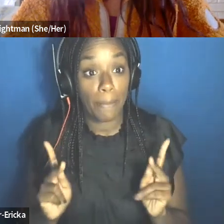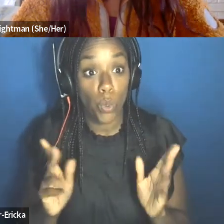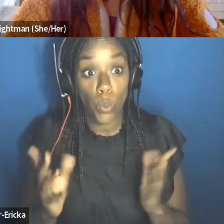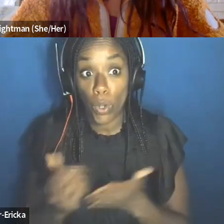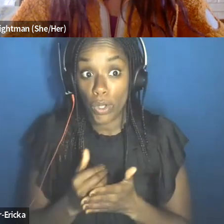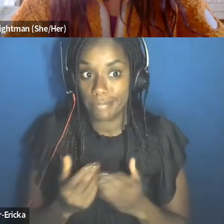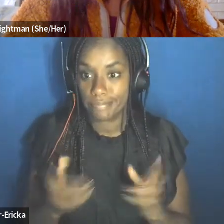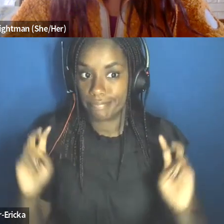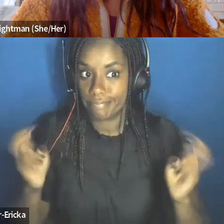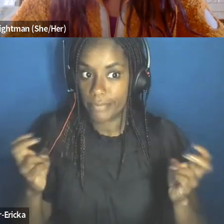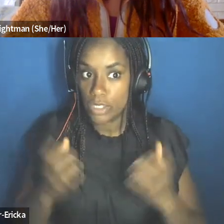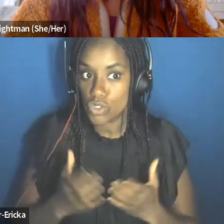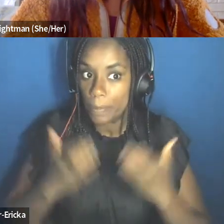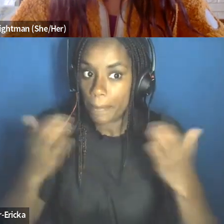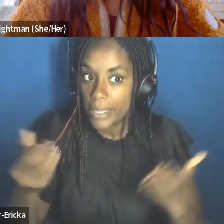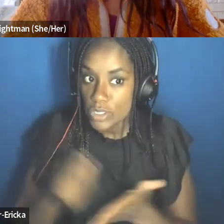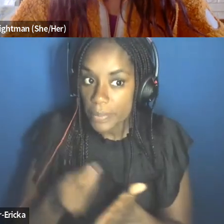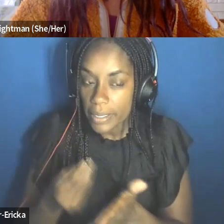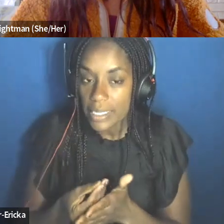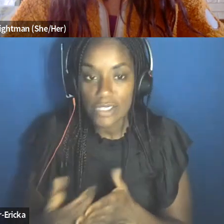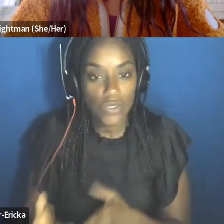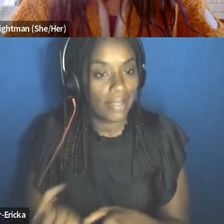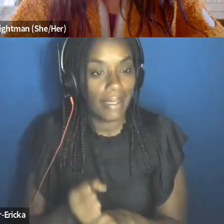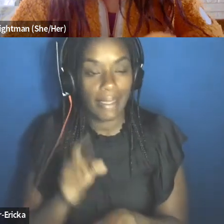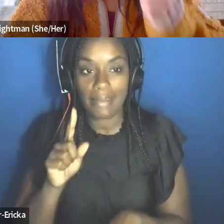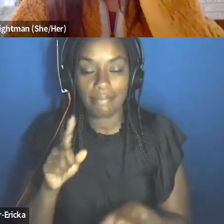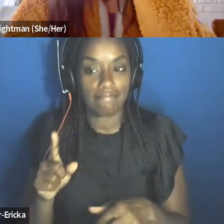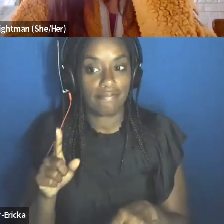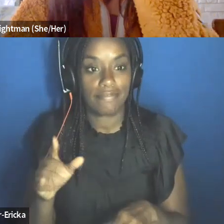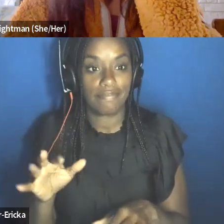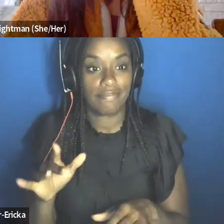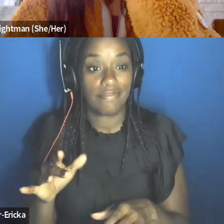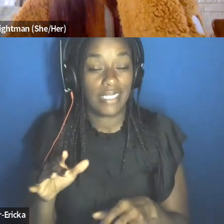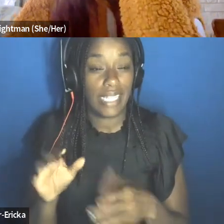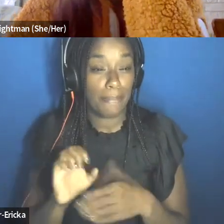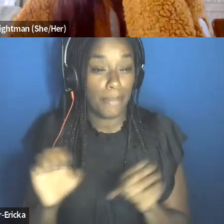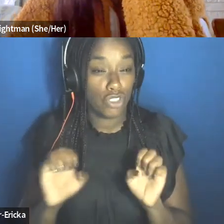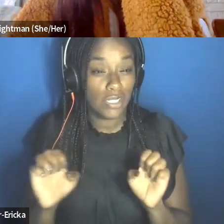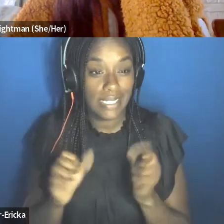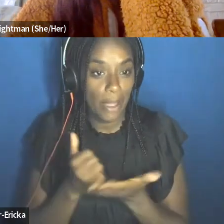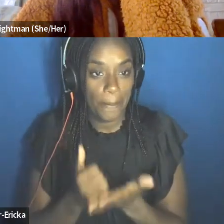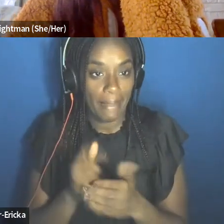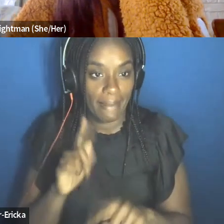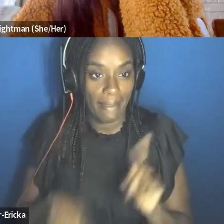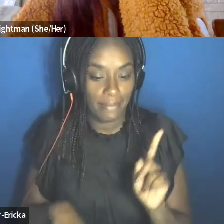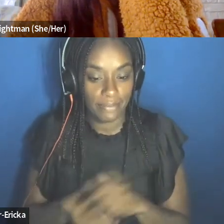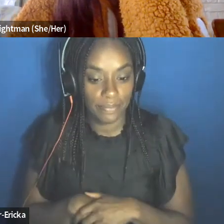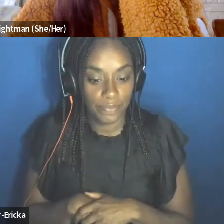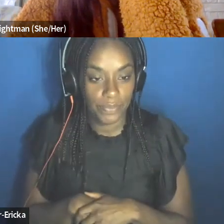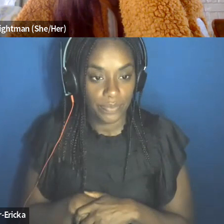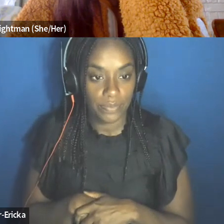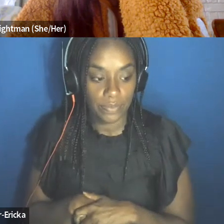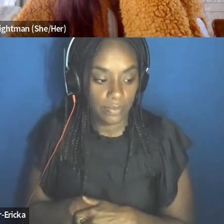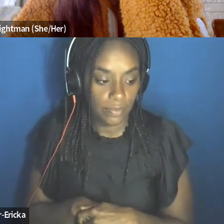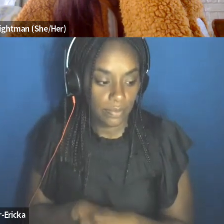unquote, so they can't get the emergency temporary assistance from the social service